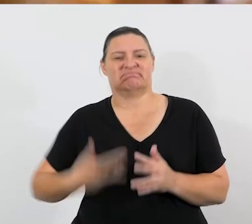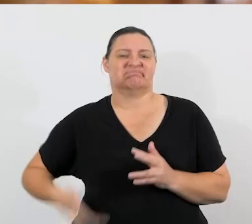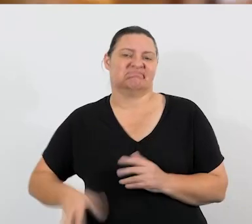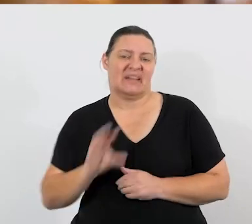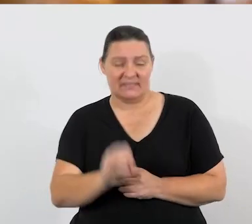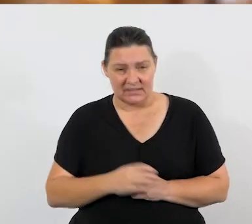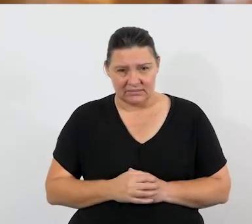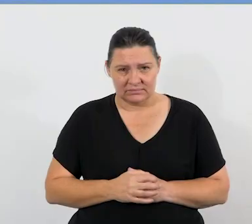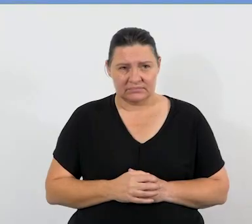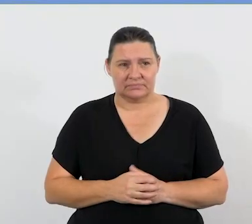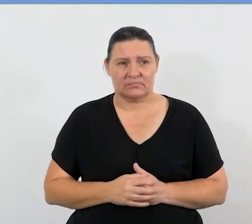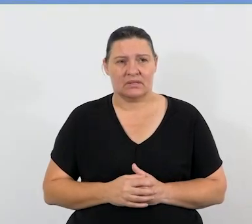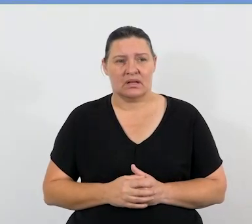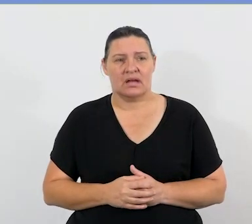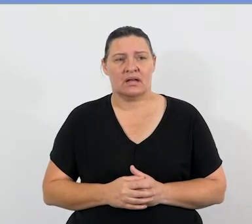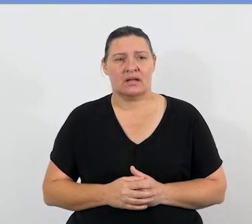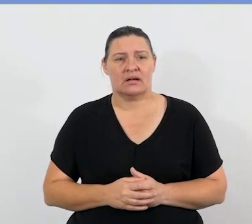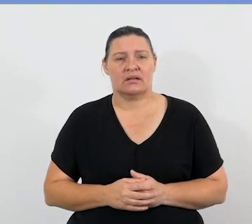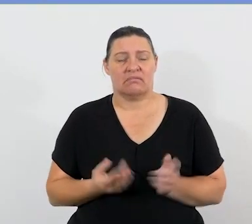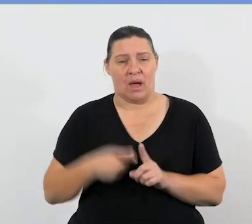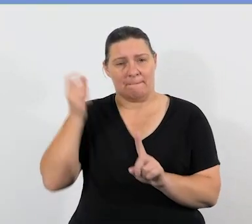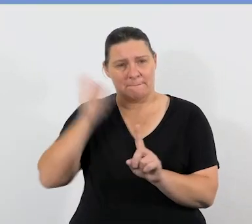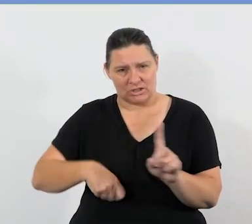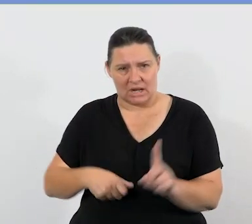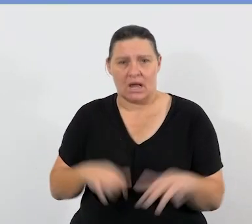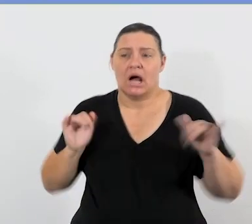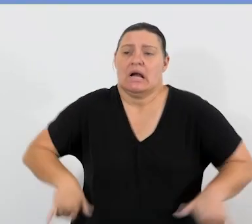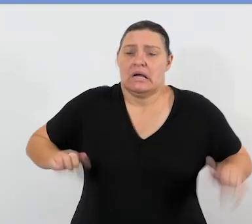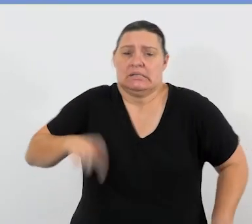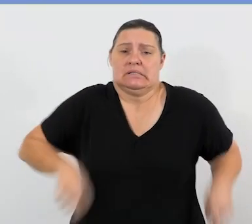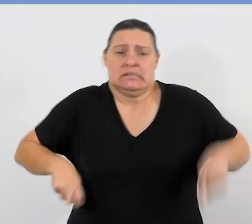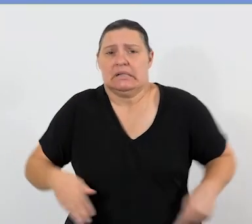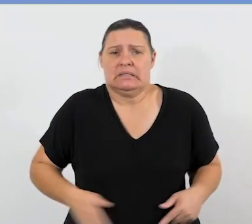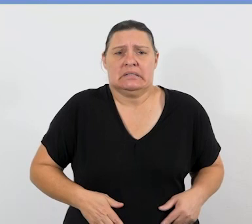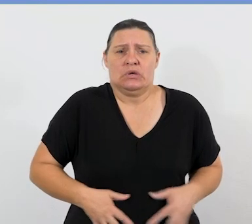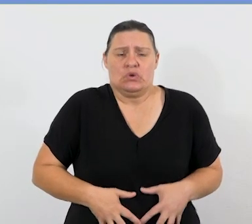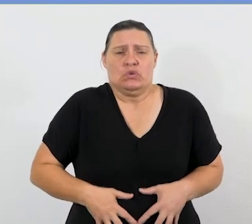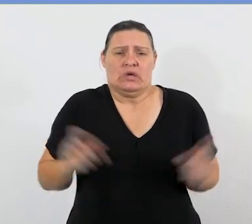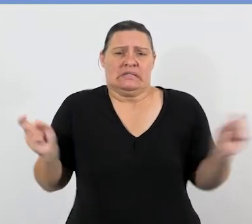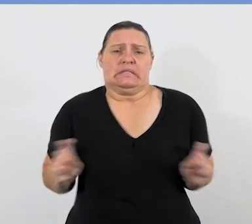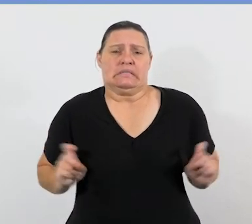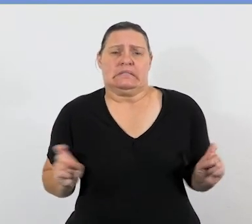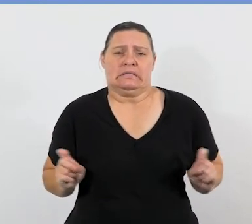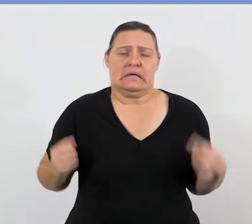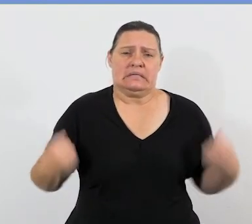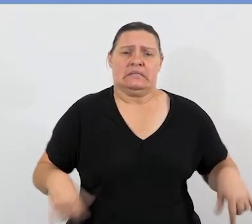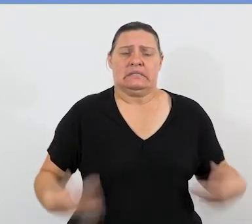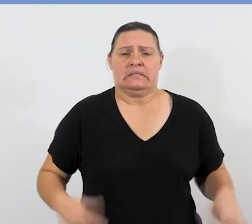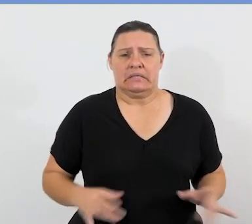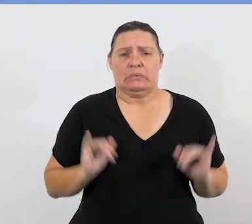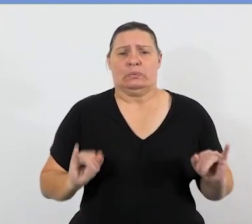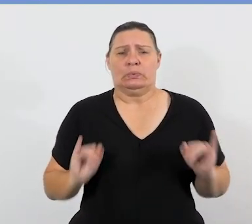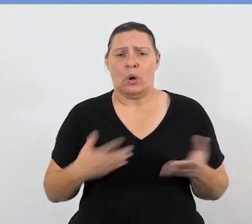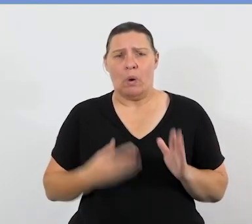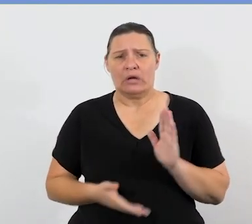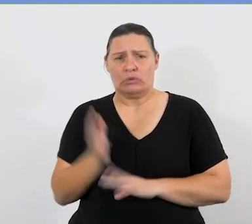Then, as you can see here, this person is waiting to go into the loo, and it looks like he's in a hurry because these